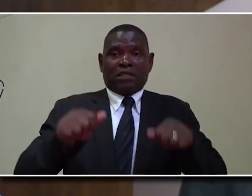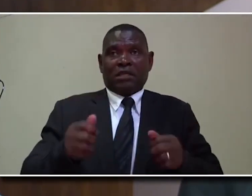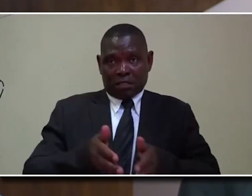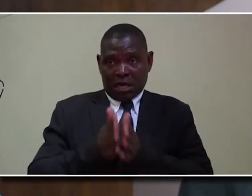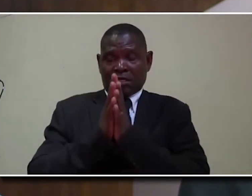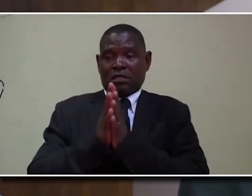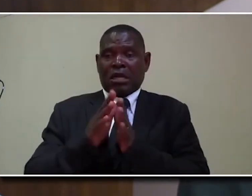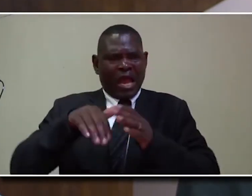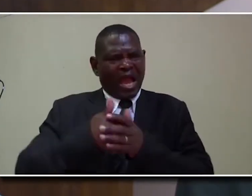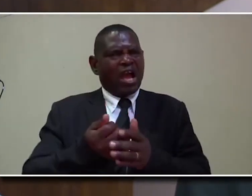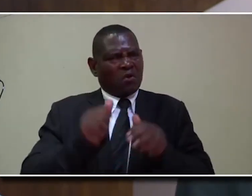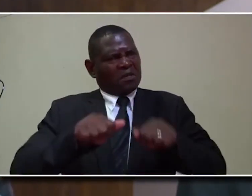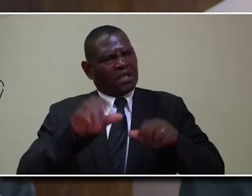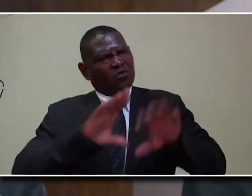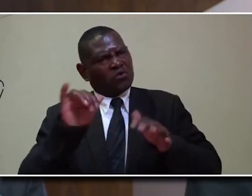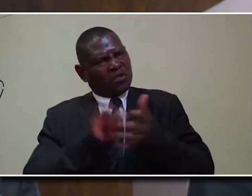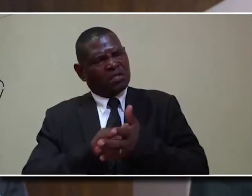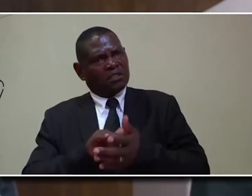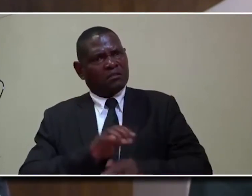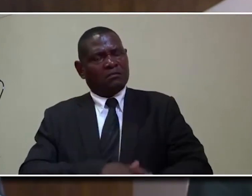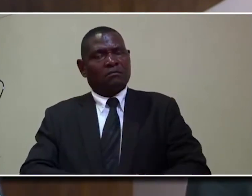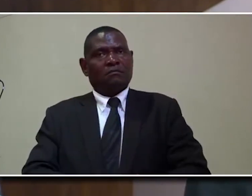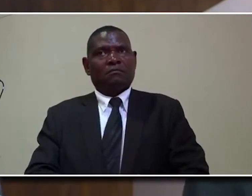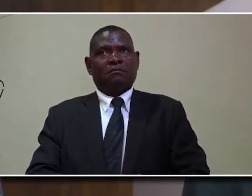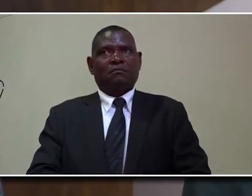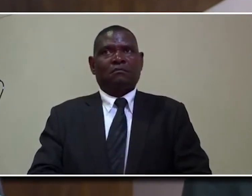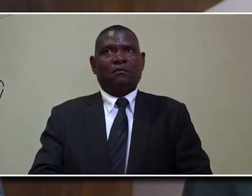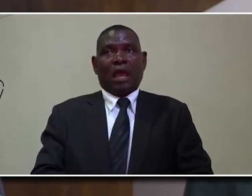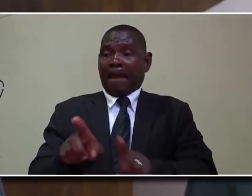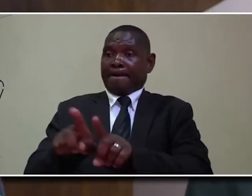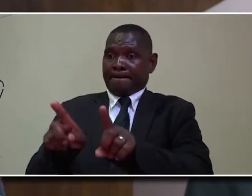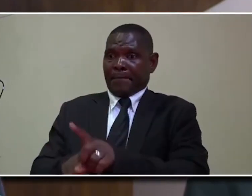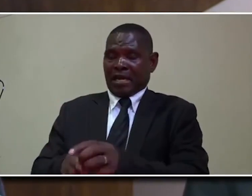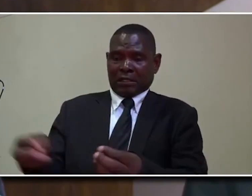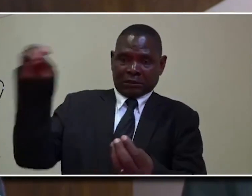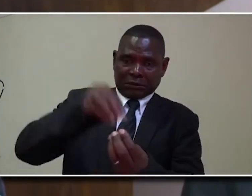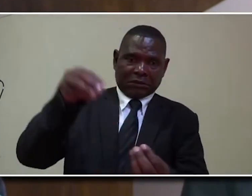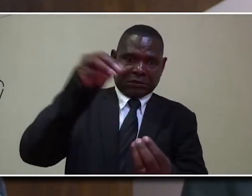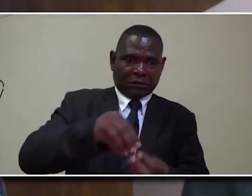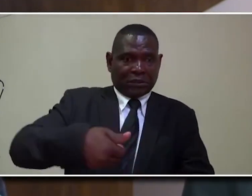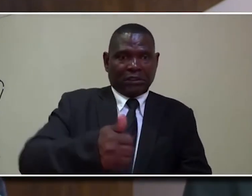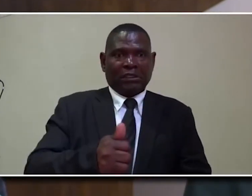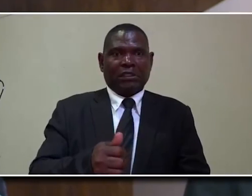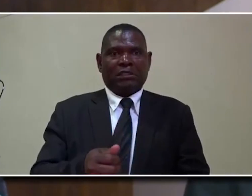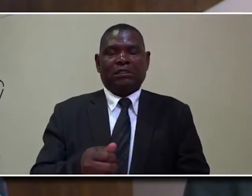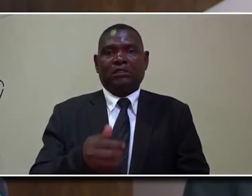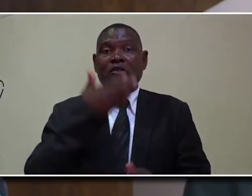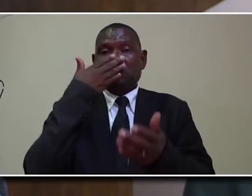we do it? By putting his gospel into